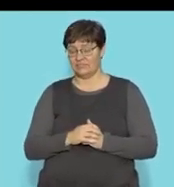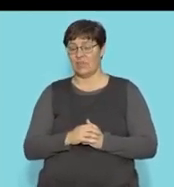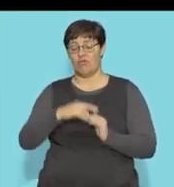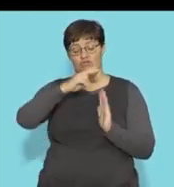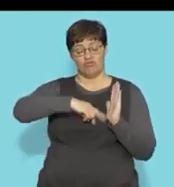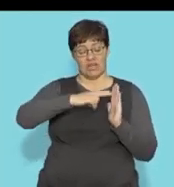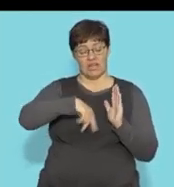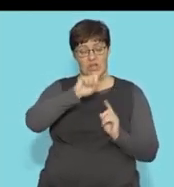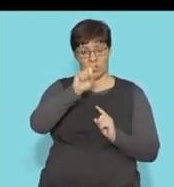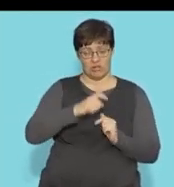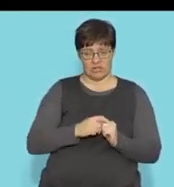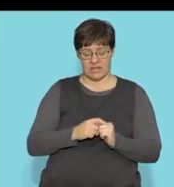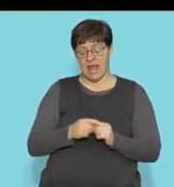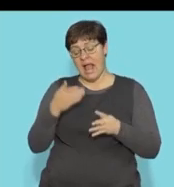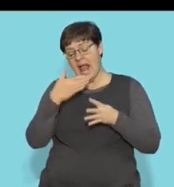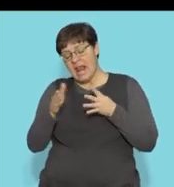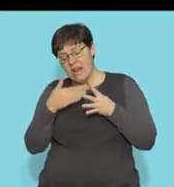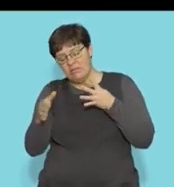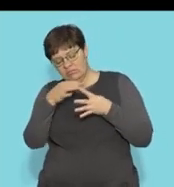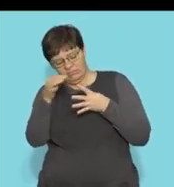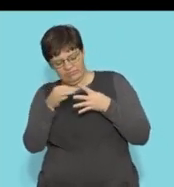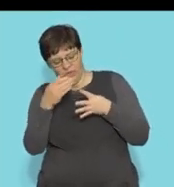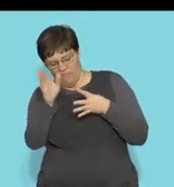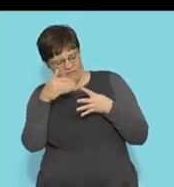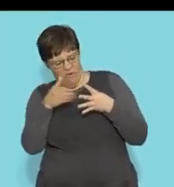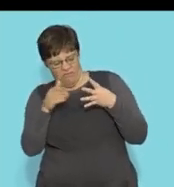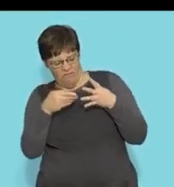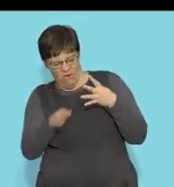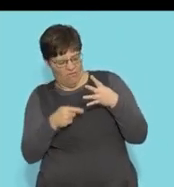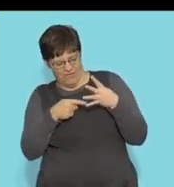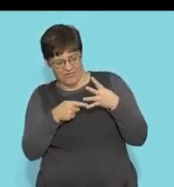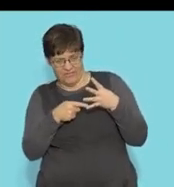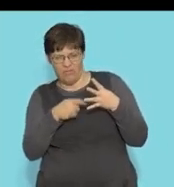read the question, we eliminate the options that are